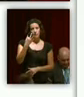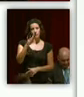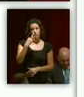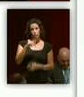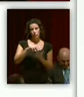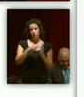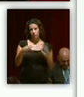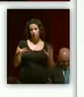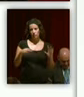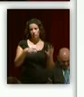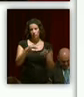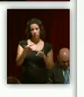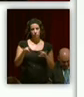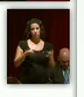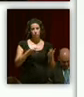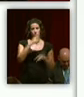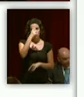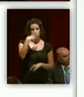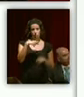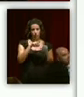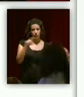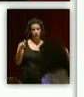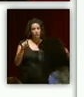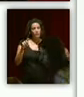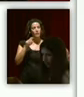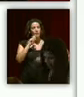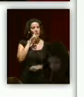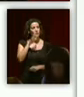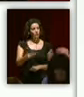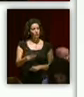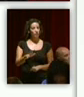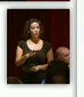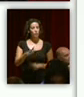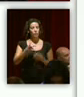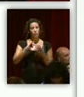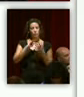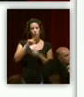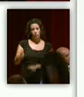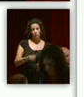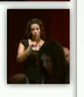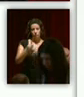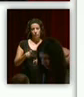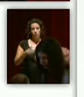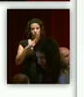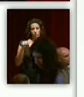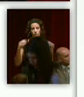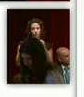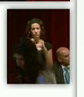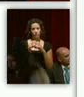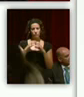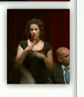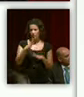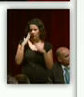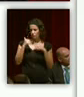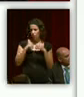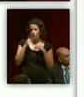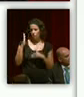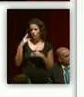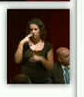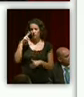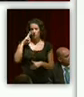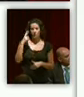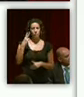Center on Tiflotechnic Application in ONCE. He graduated in the University of Granada. He's got a long-standing